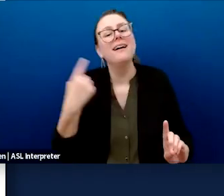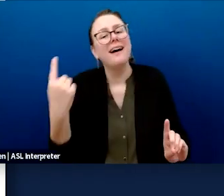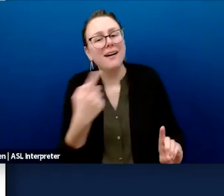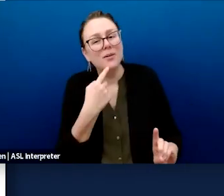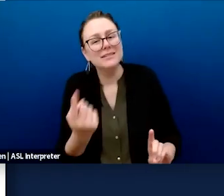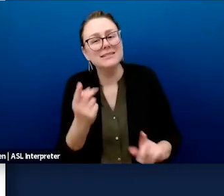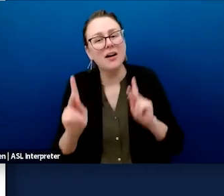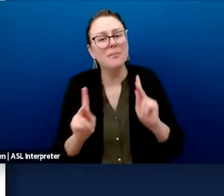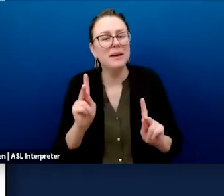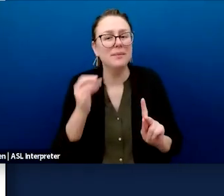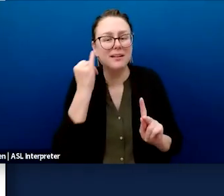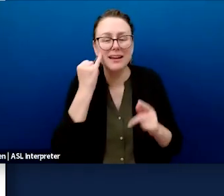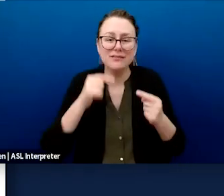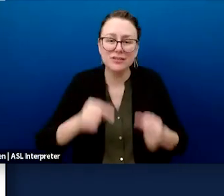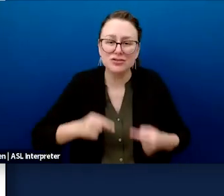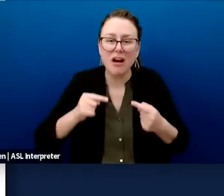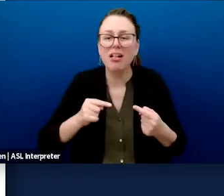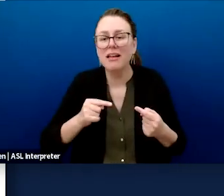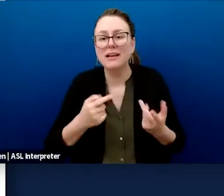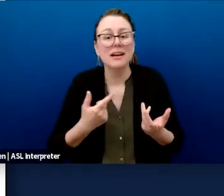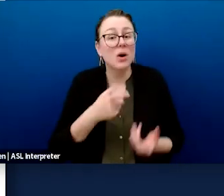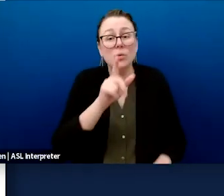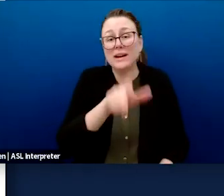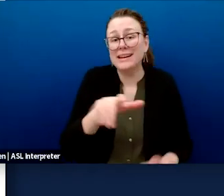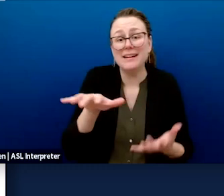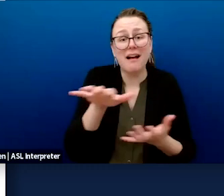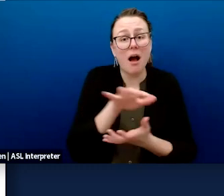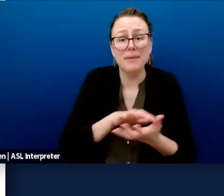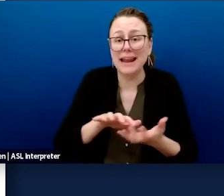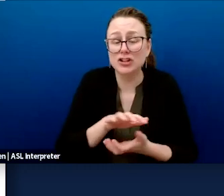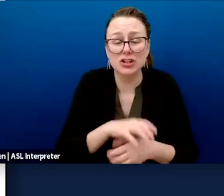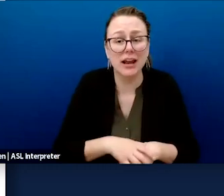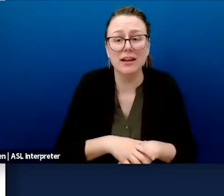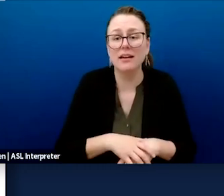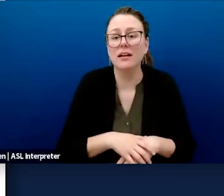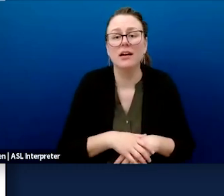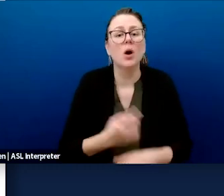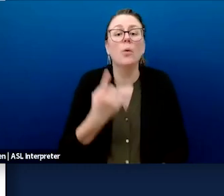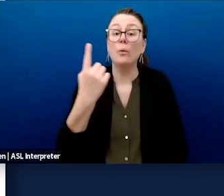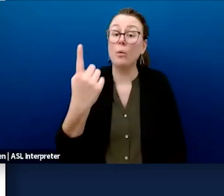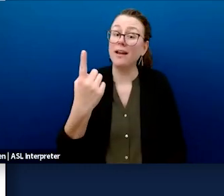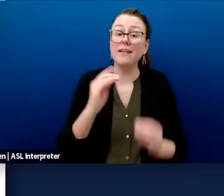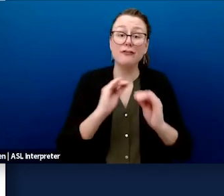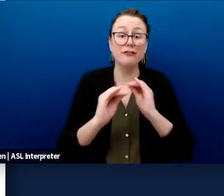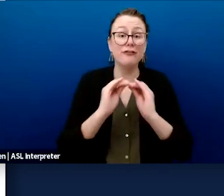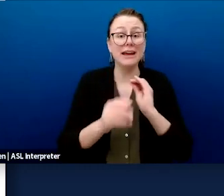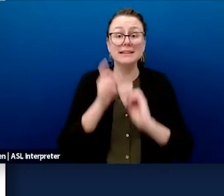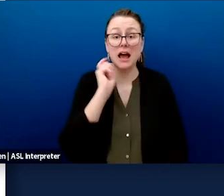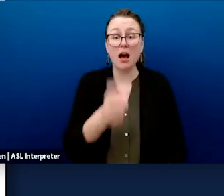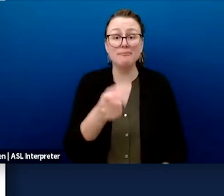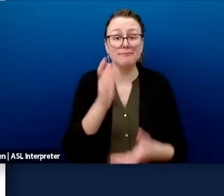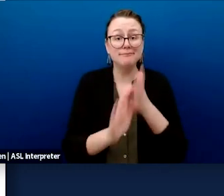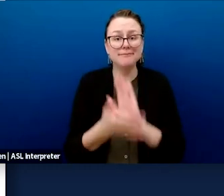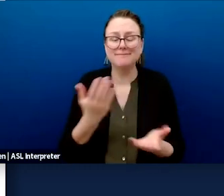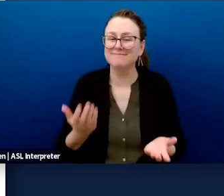who are having a little bit of trouble, we need combination. One thing will not necessarily work on its own.